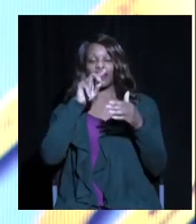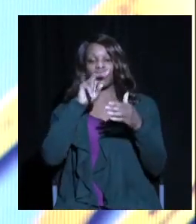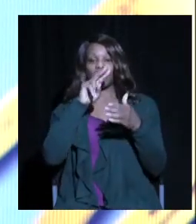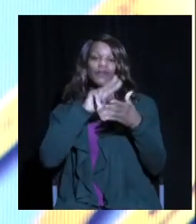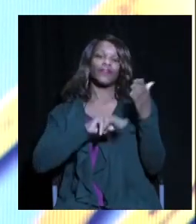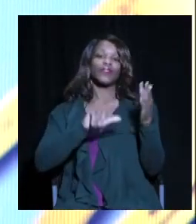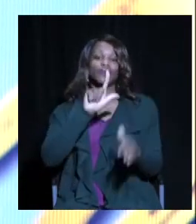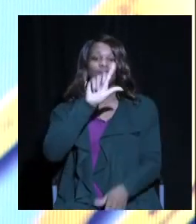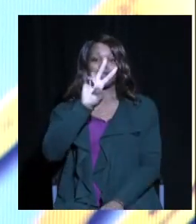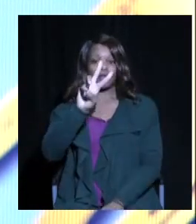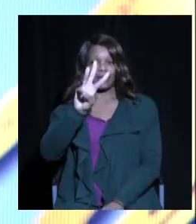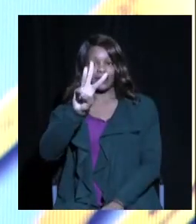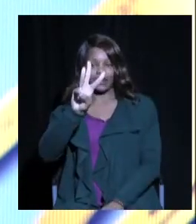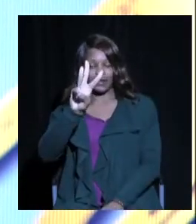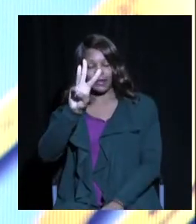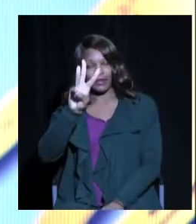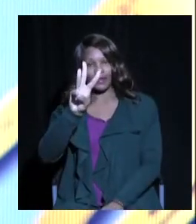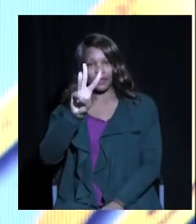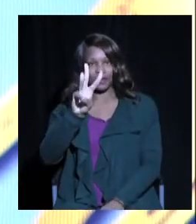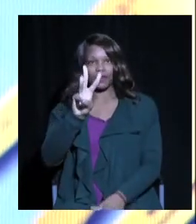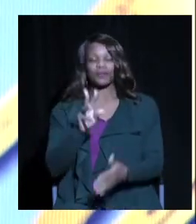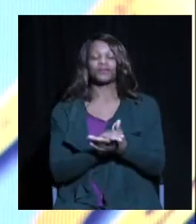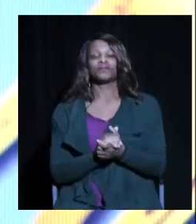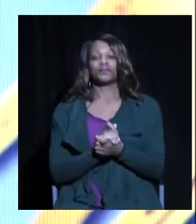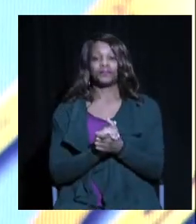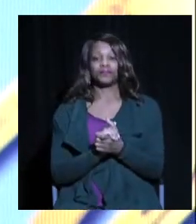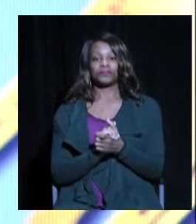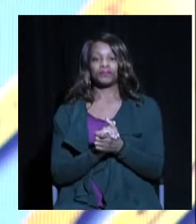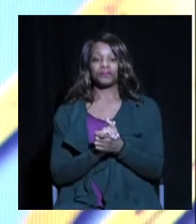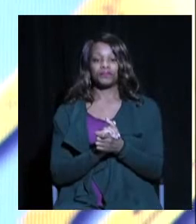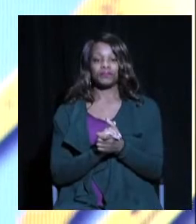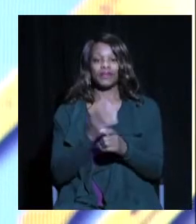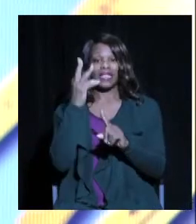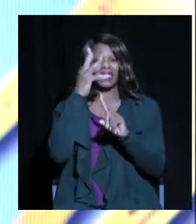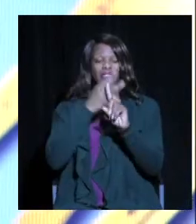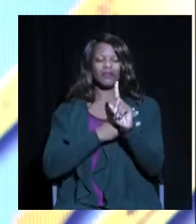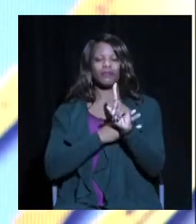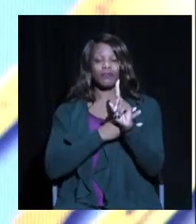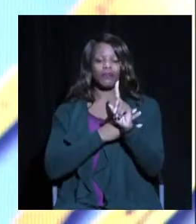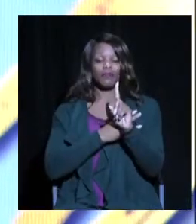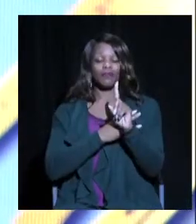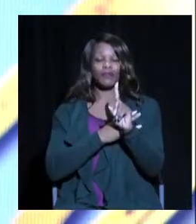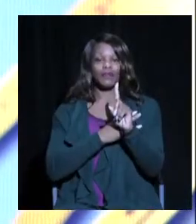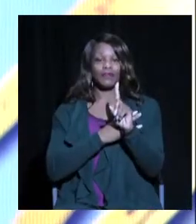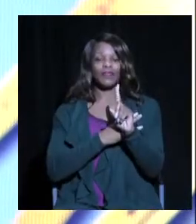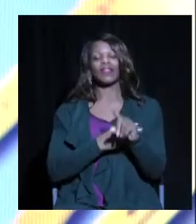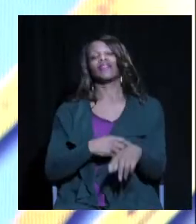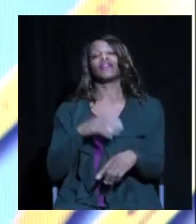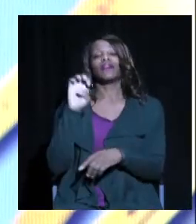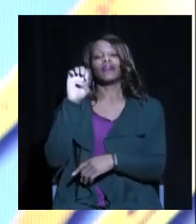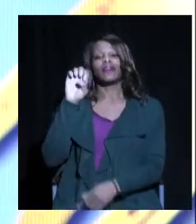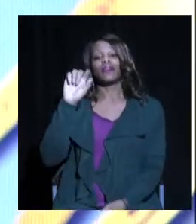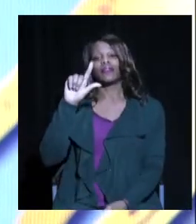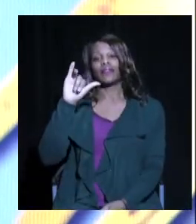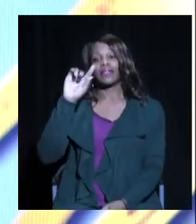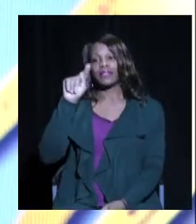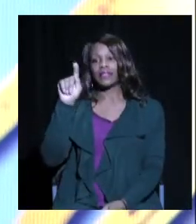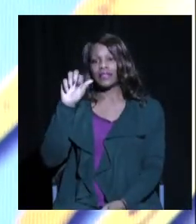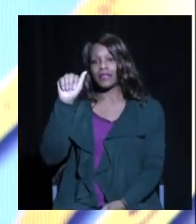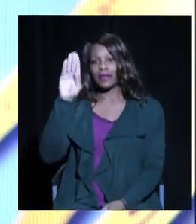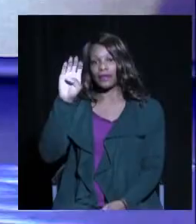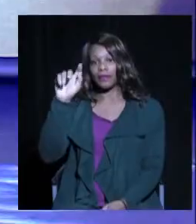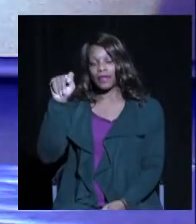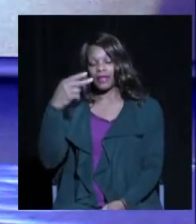26. This is what God's word says. In the sixth month of Elizabeth's pregnancy, God sent the angel